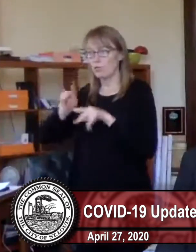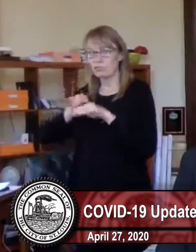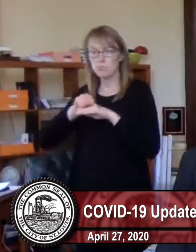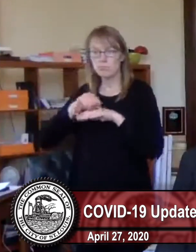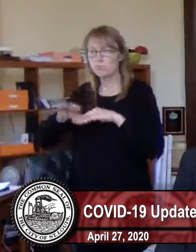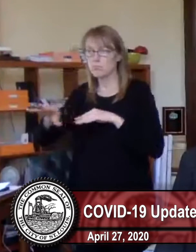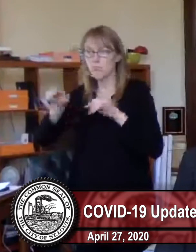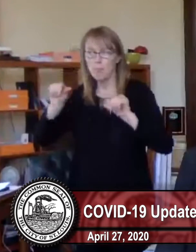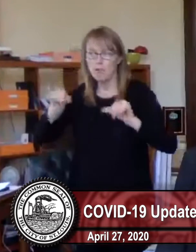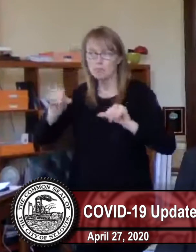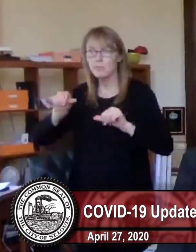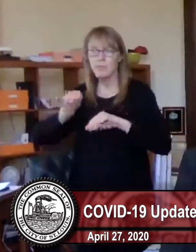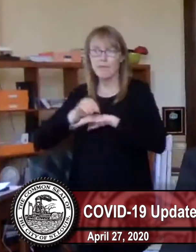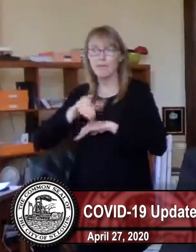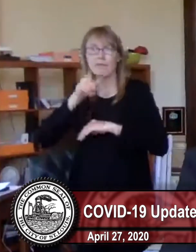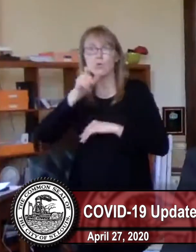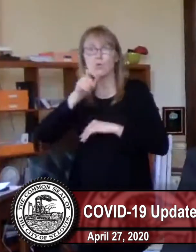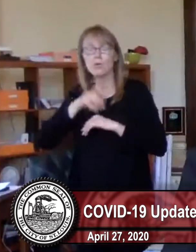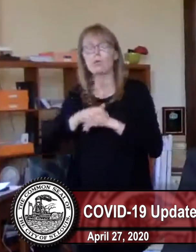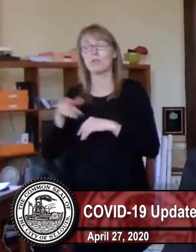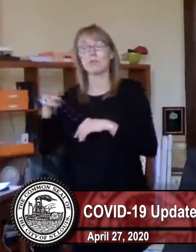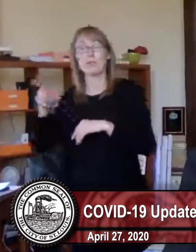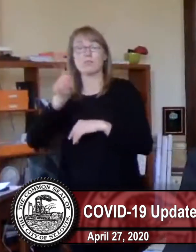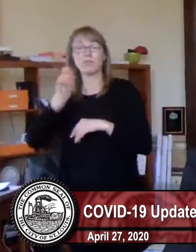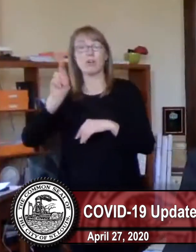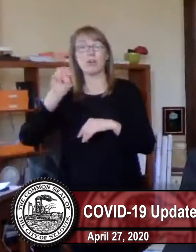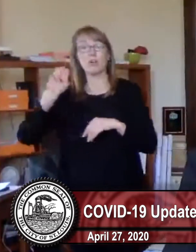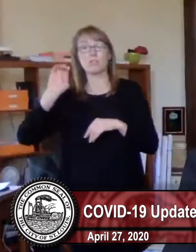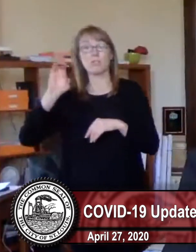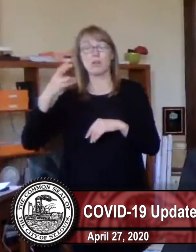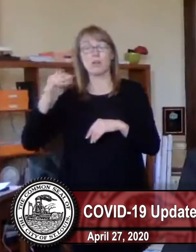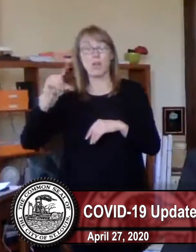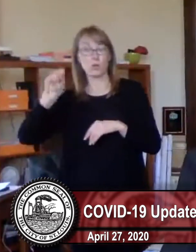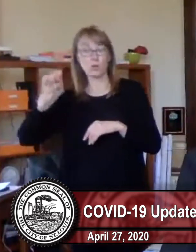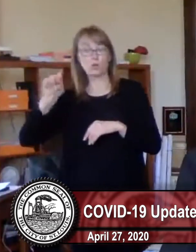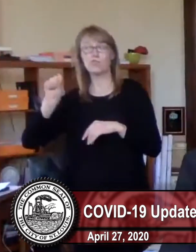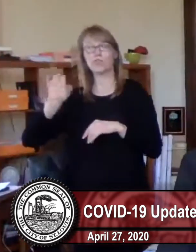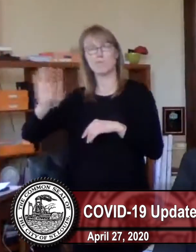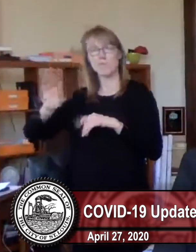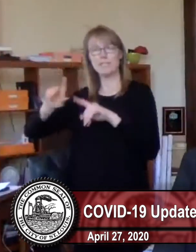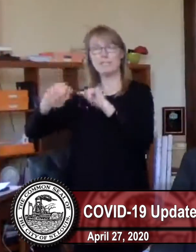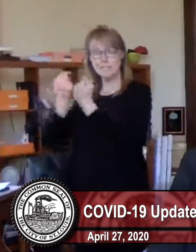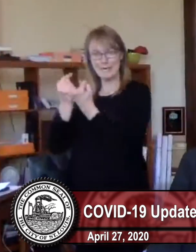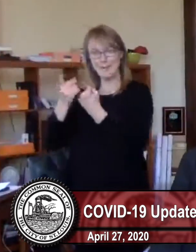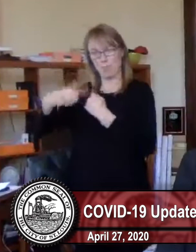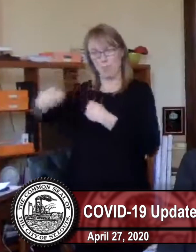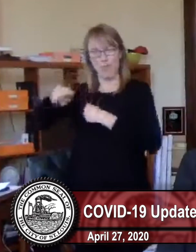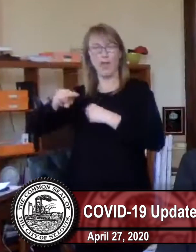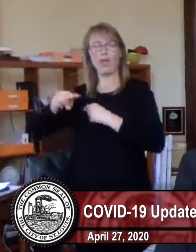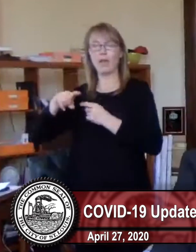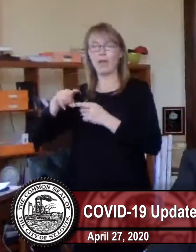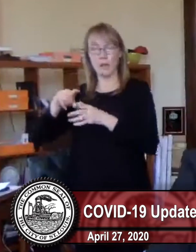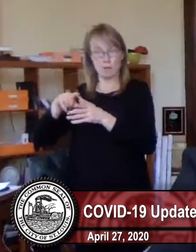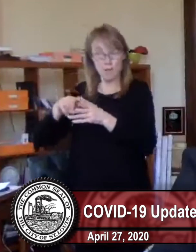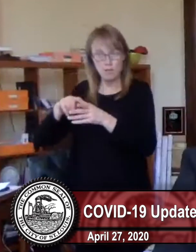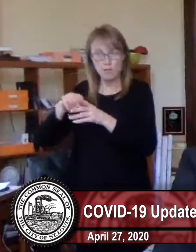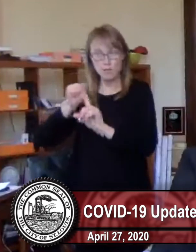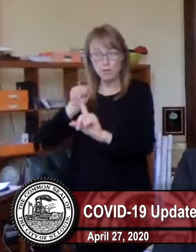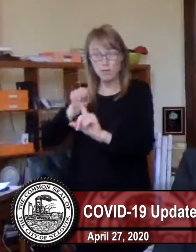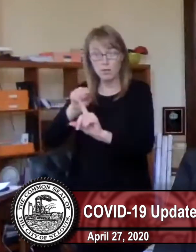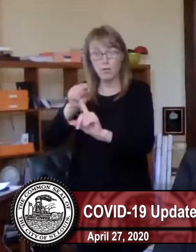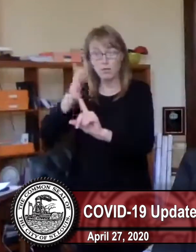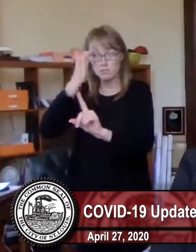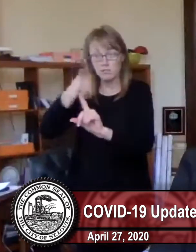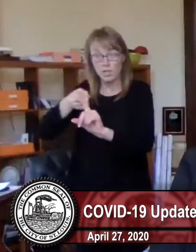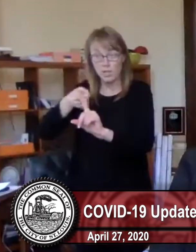so if someone is determined to be positive, COVID positive, then they make contact. They figure out where the